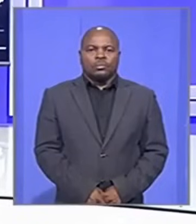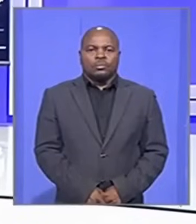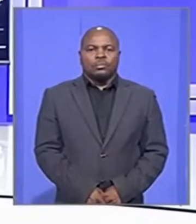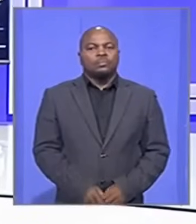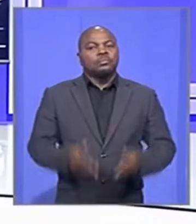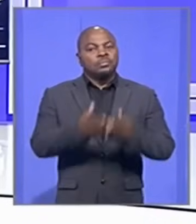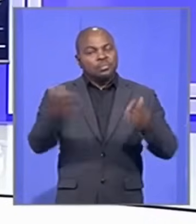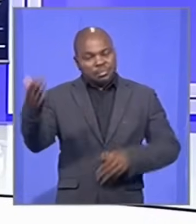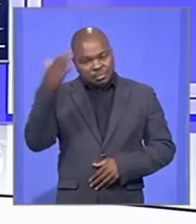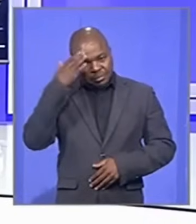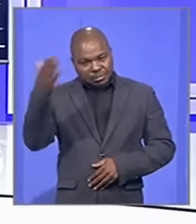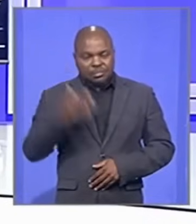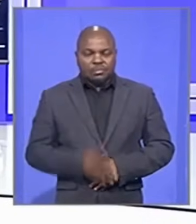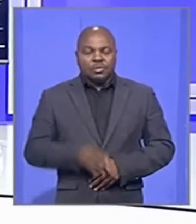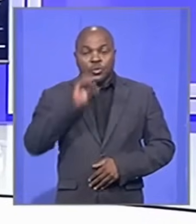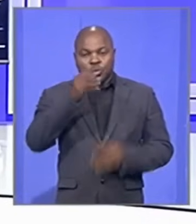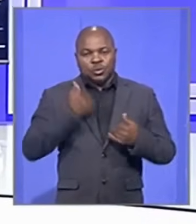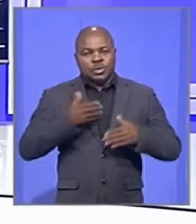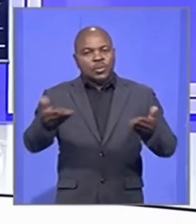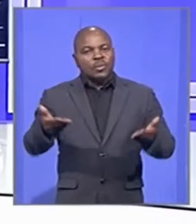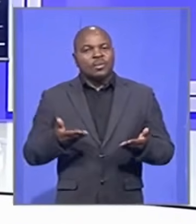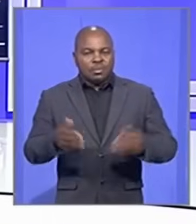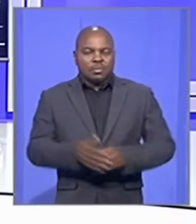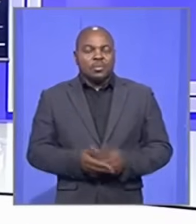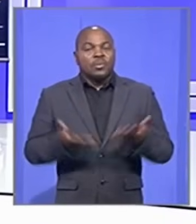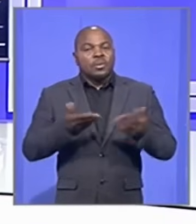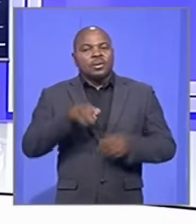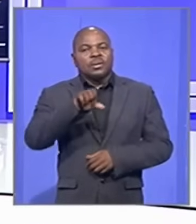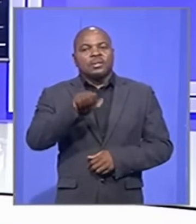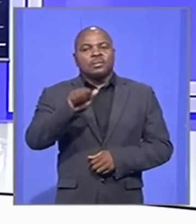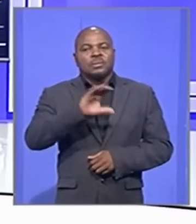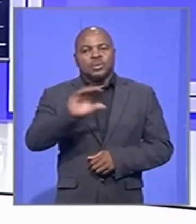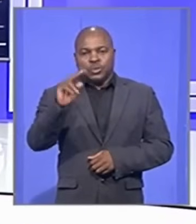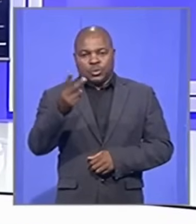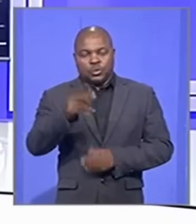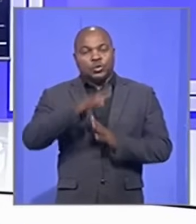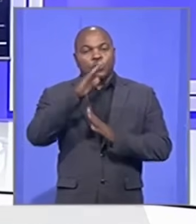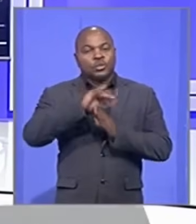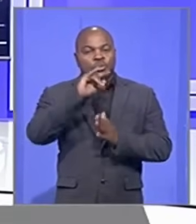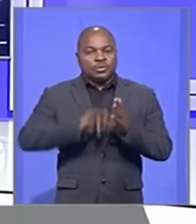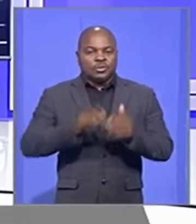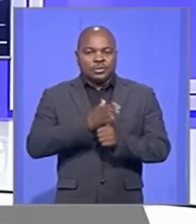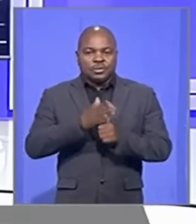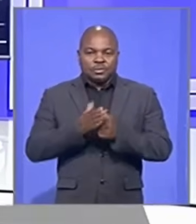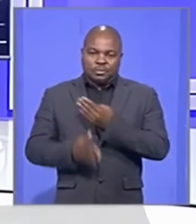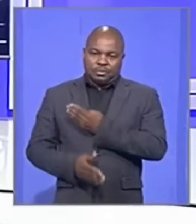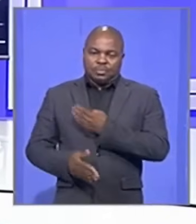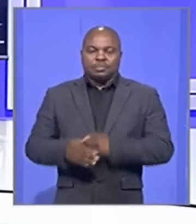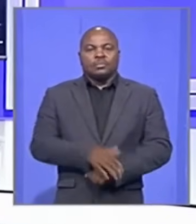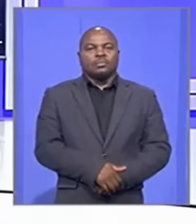Dumelang baheso la moetswe kgasong ena ya ditaba tsa Sesotho ho SABC 2 empa ha re qale ka dihlooho tsa tsona.